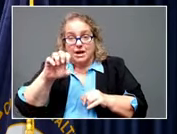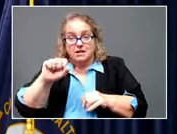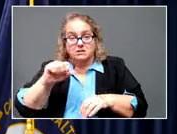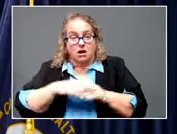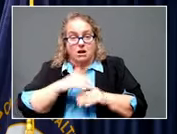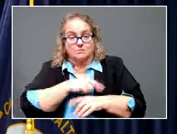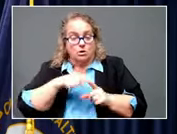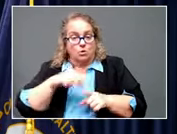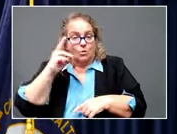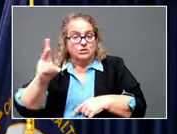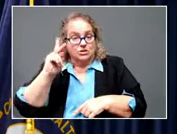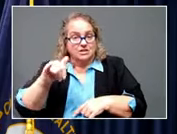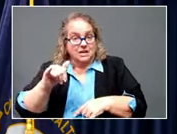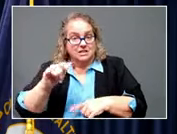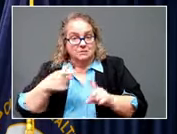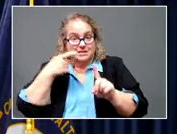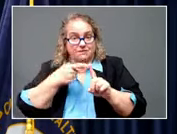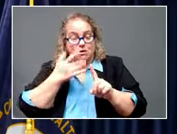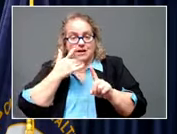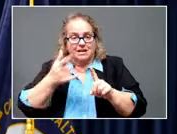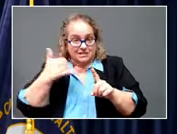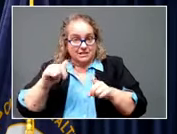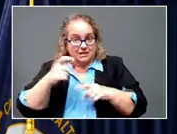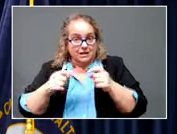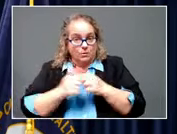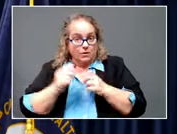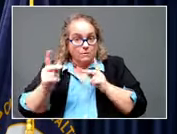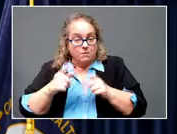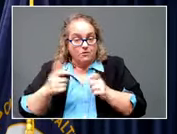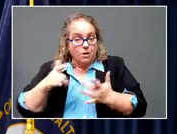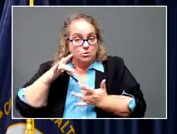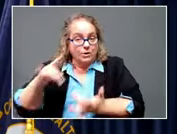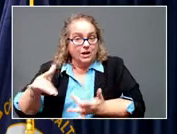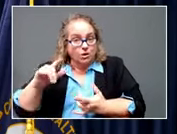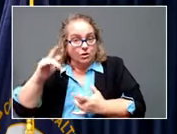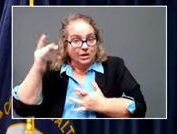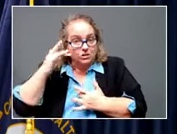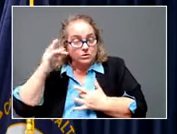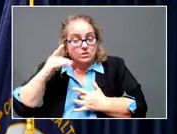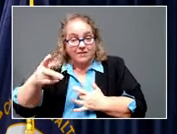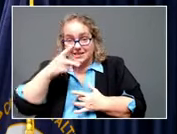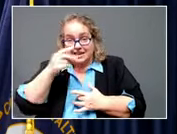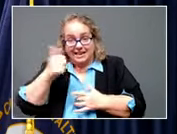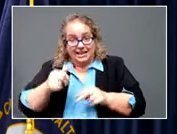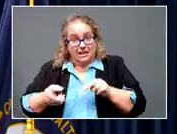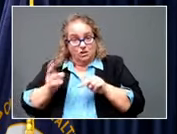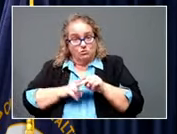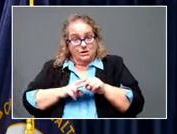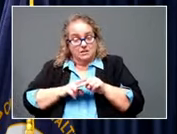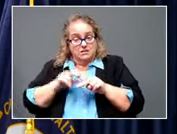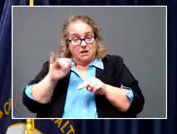with the influx of people coming in for tornado-related injuries? Have they seen any increased strain as it relates to both that